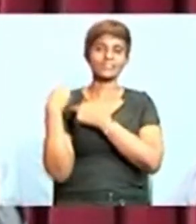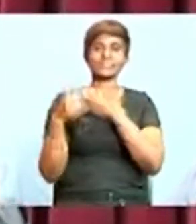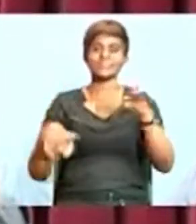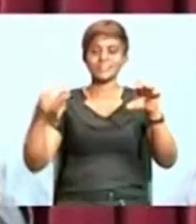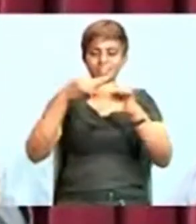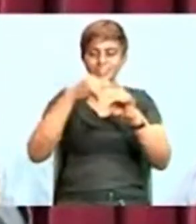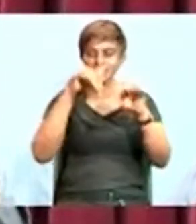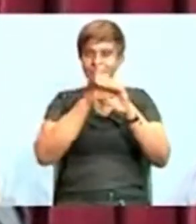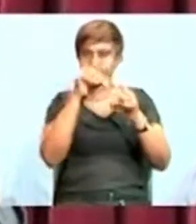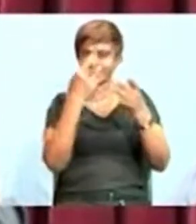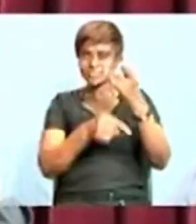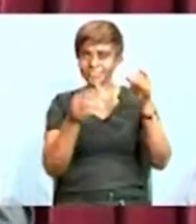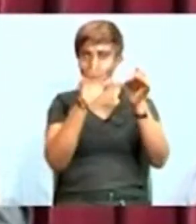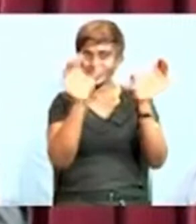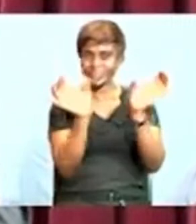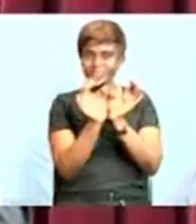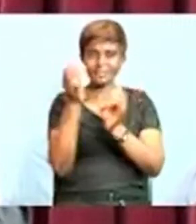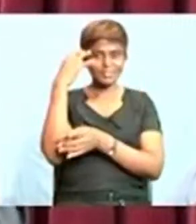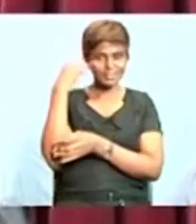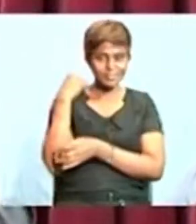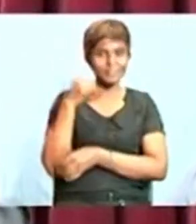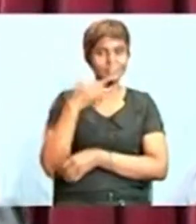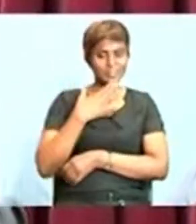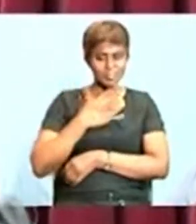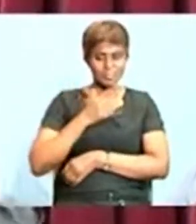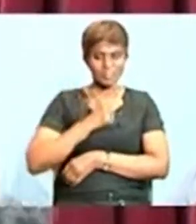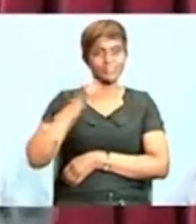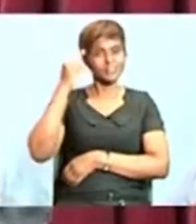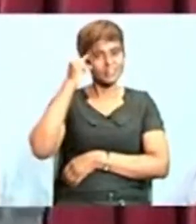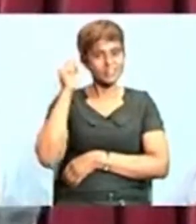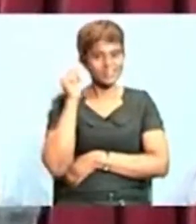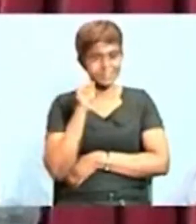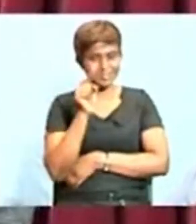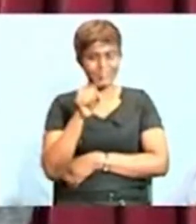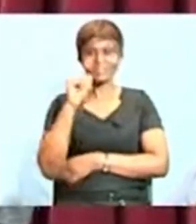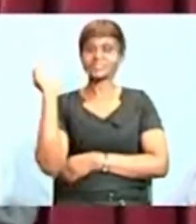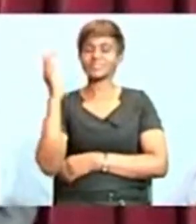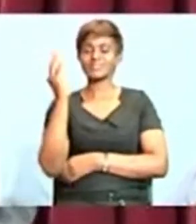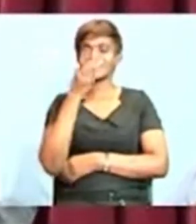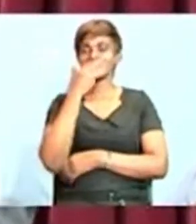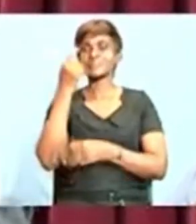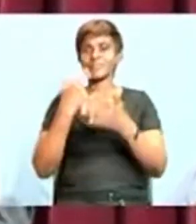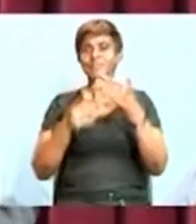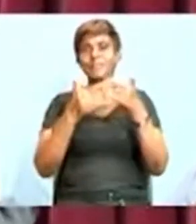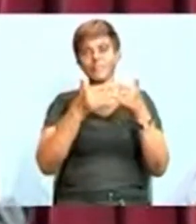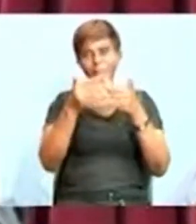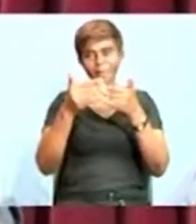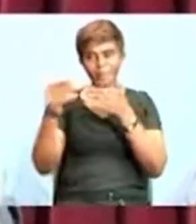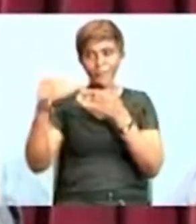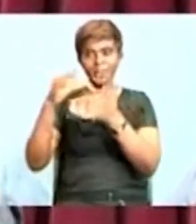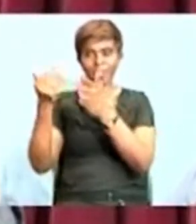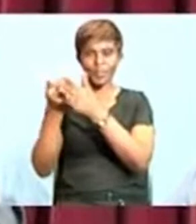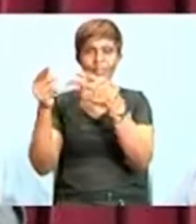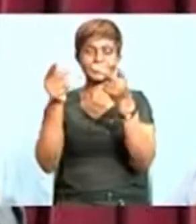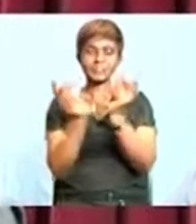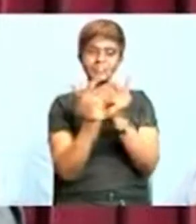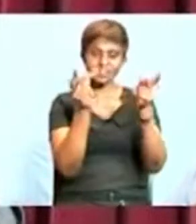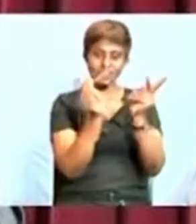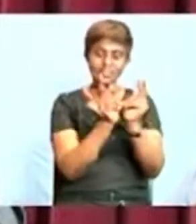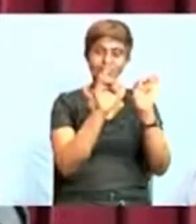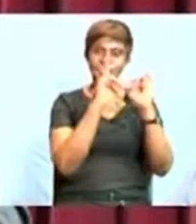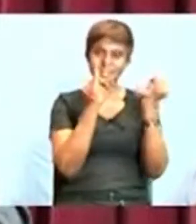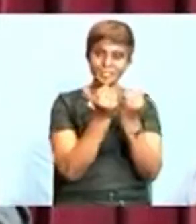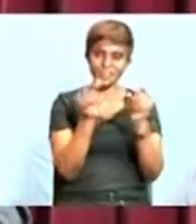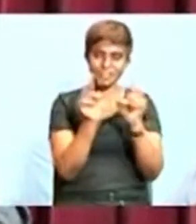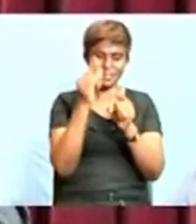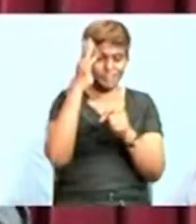the constituency offices. I think that this campaign must extend to all precincts of the institution, and this